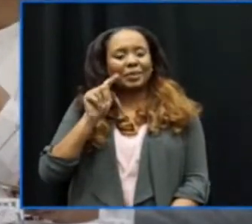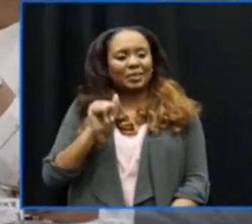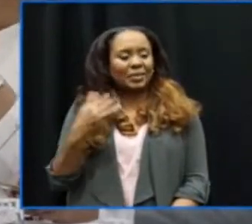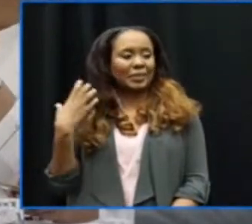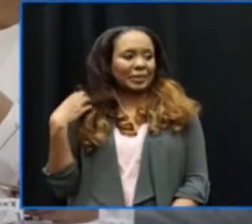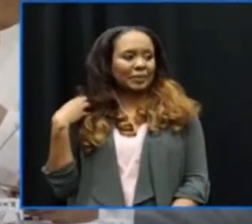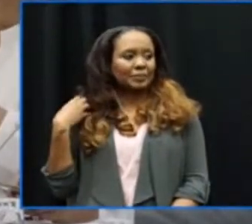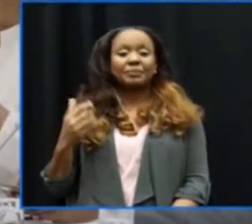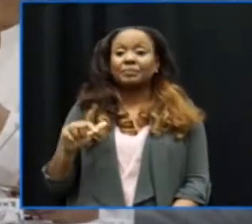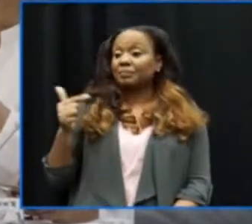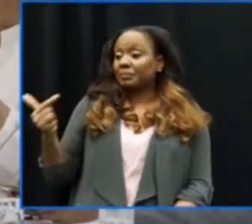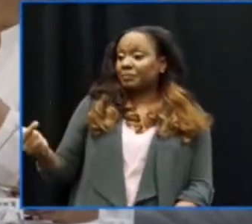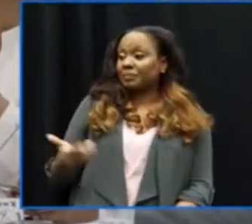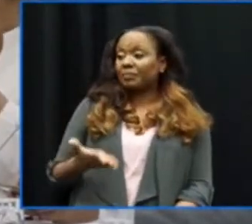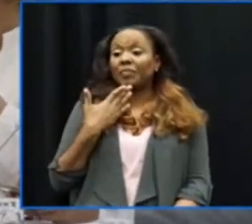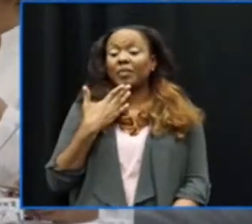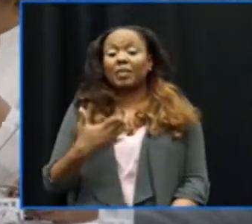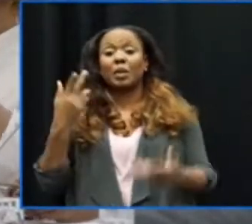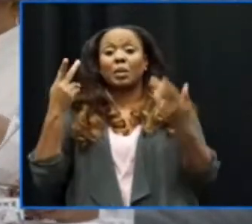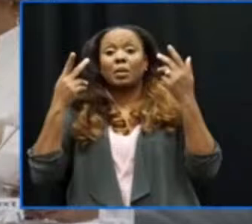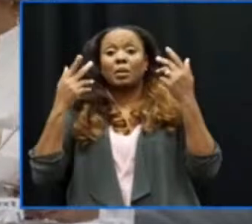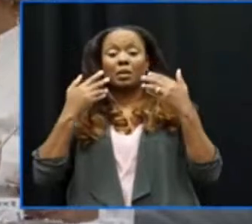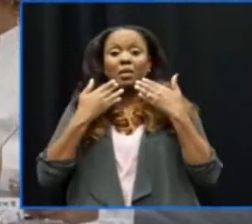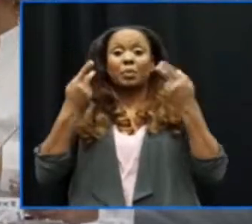Thank you, Prime Minister, and thank you, Derek.